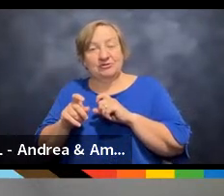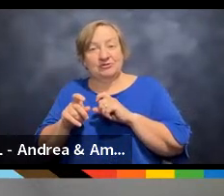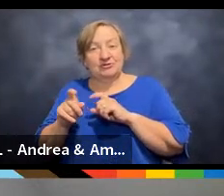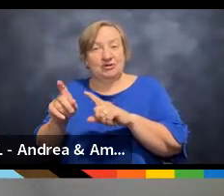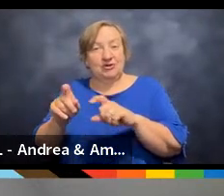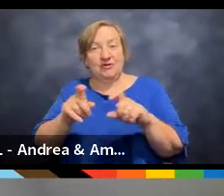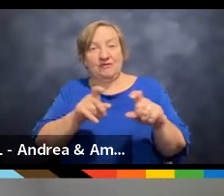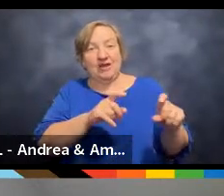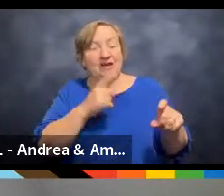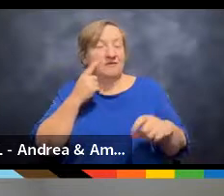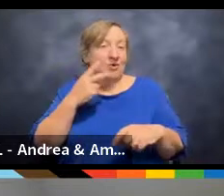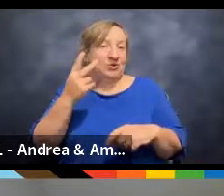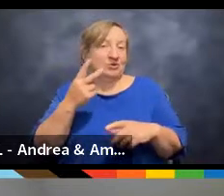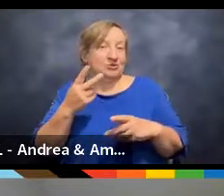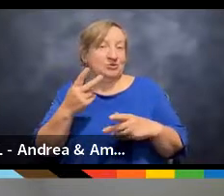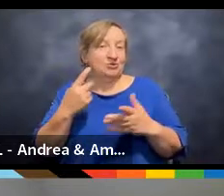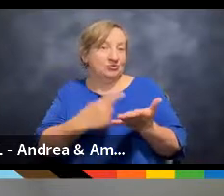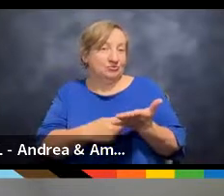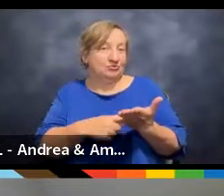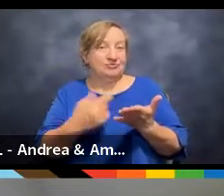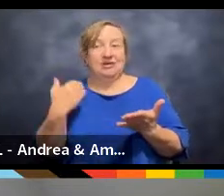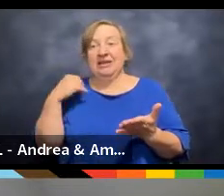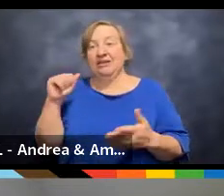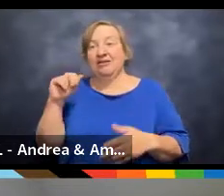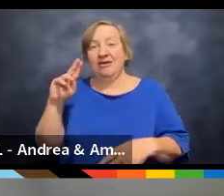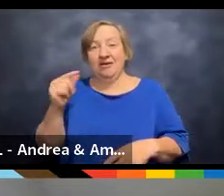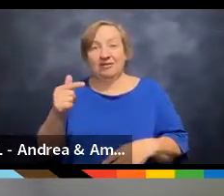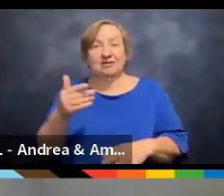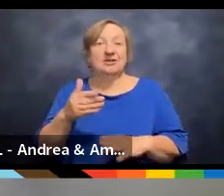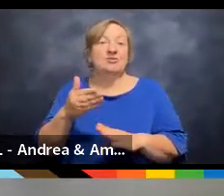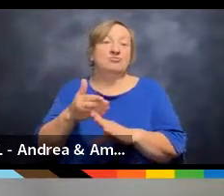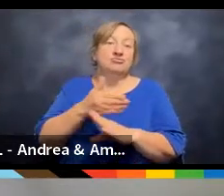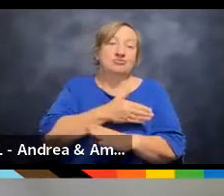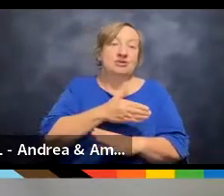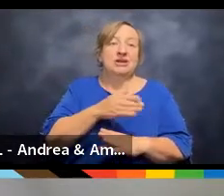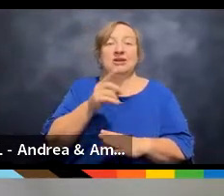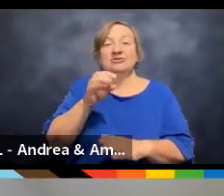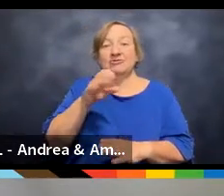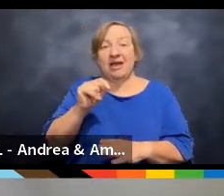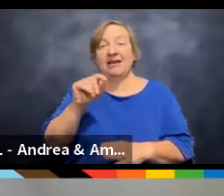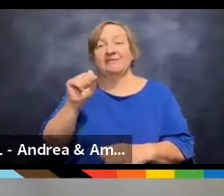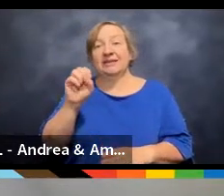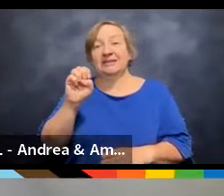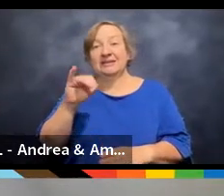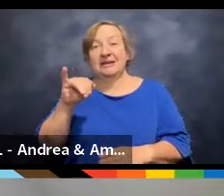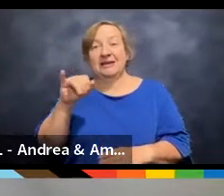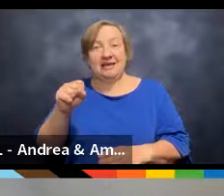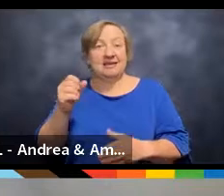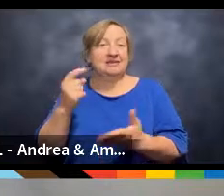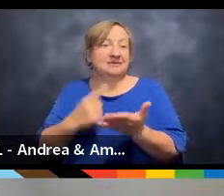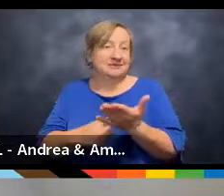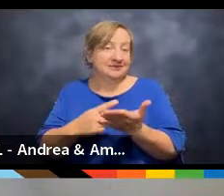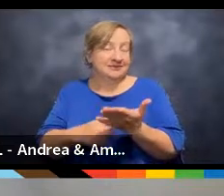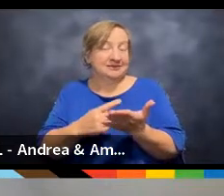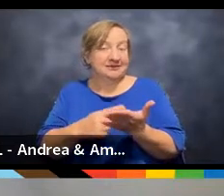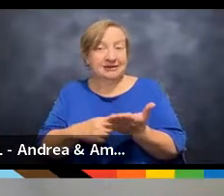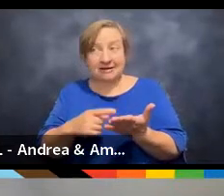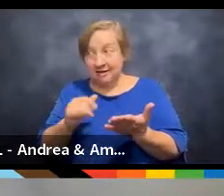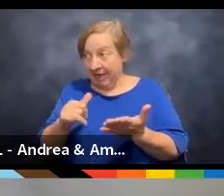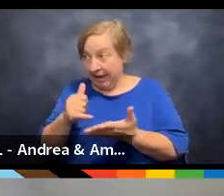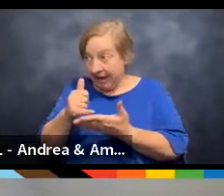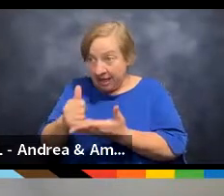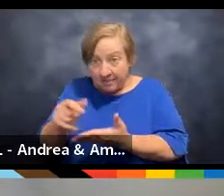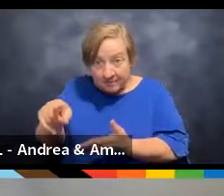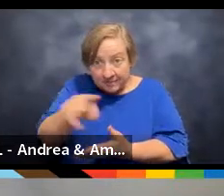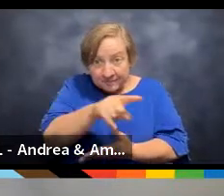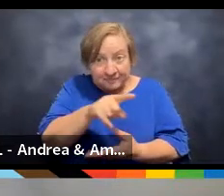August, those pre draft SEIS briefings, to see, was it helpful?